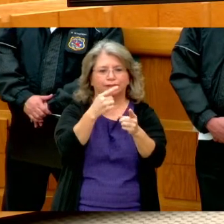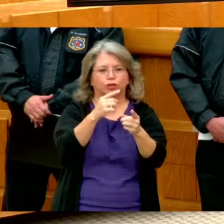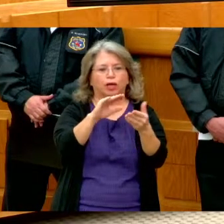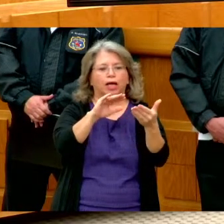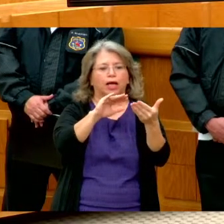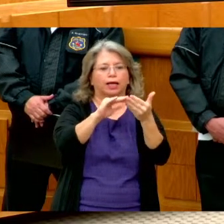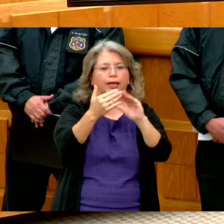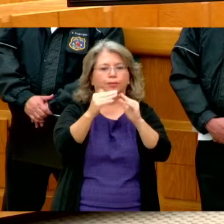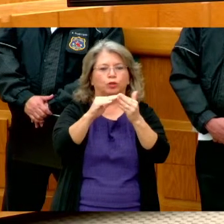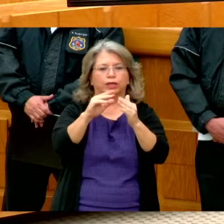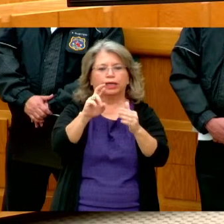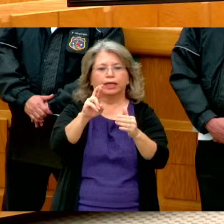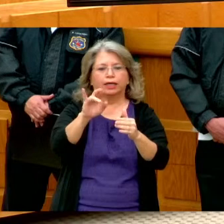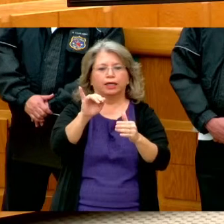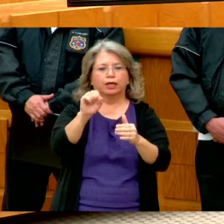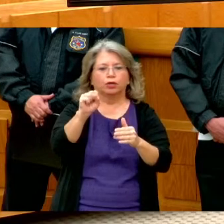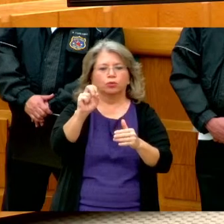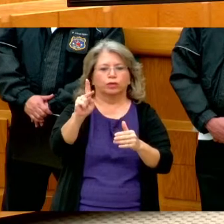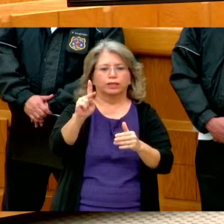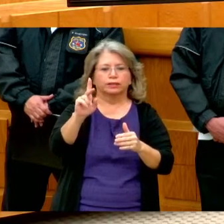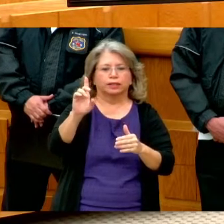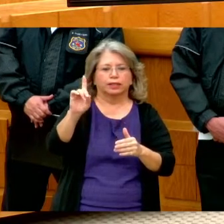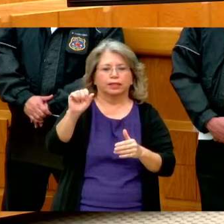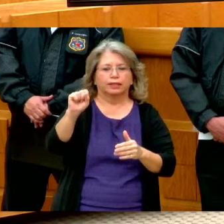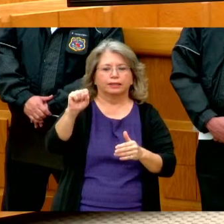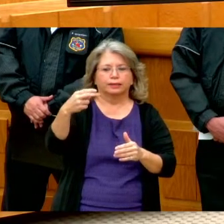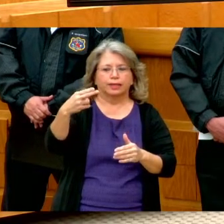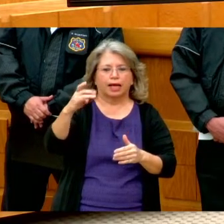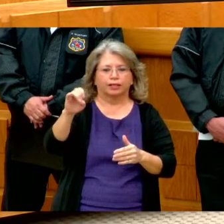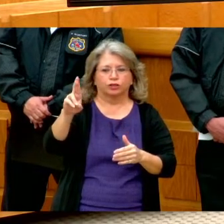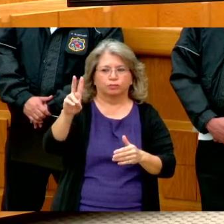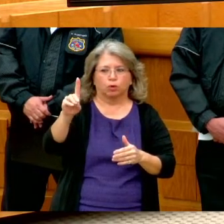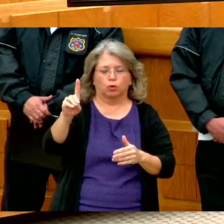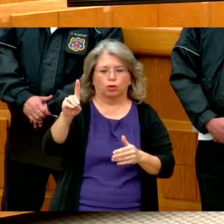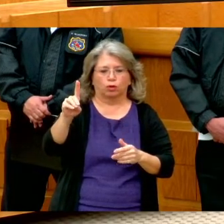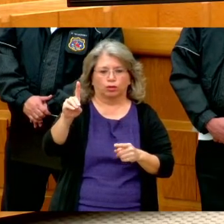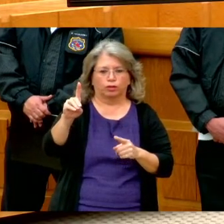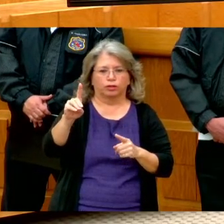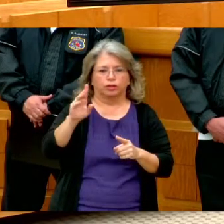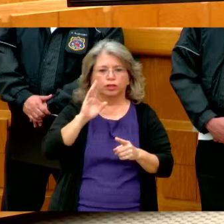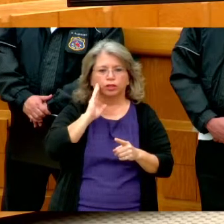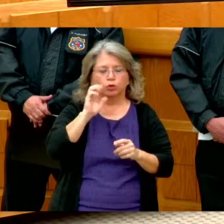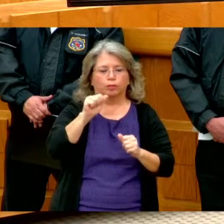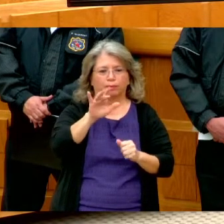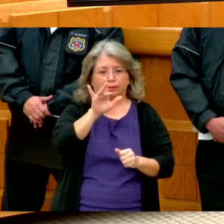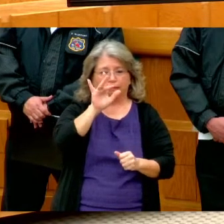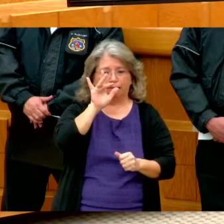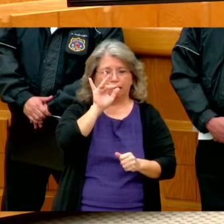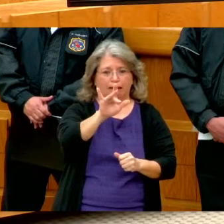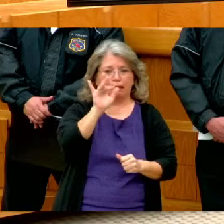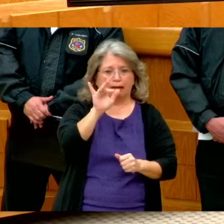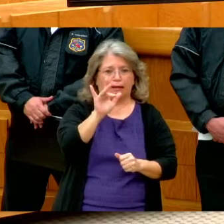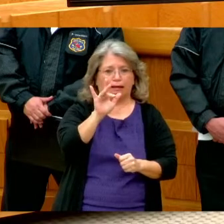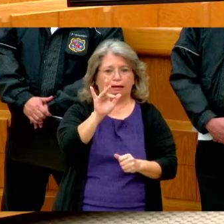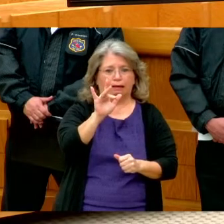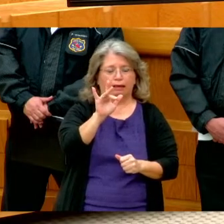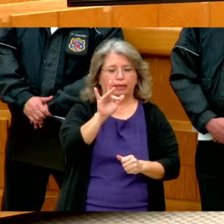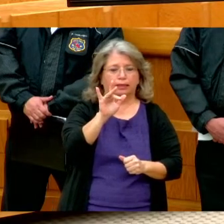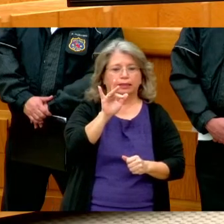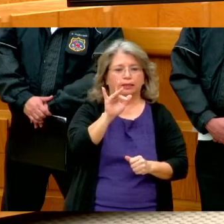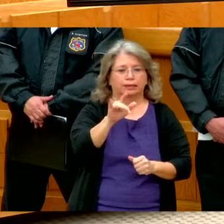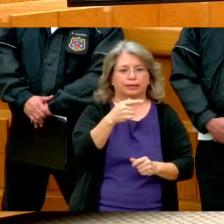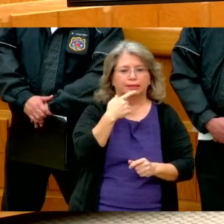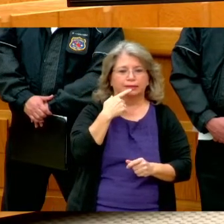risk dashboard, and you'll be able to click that. It actually just says